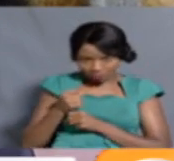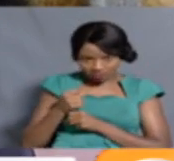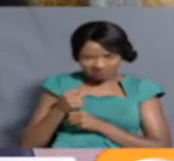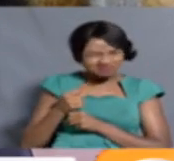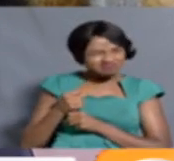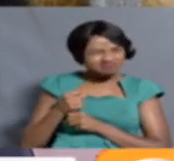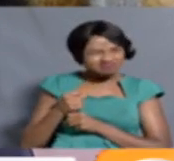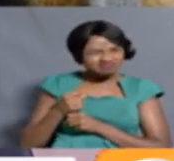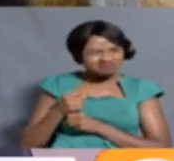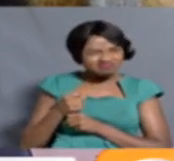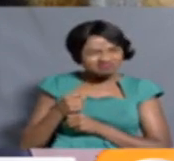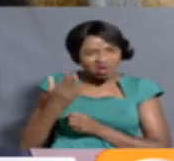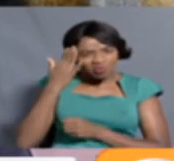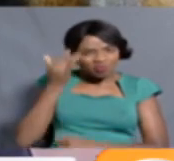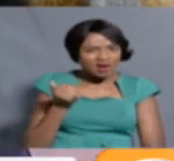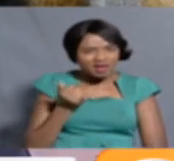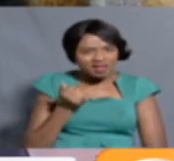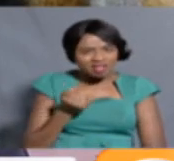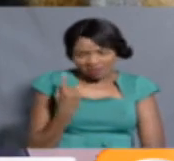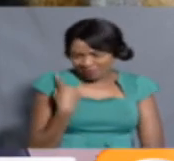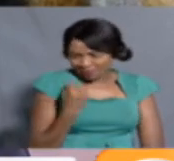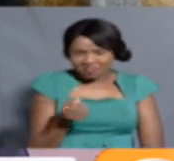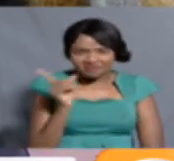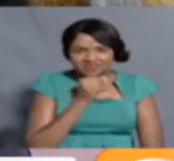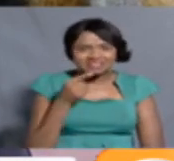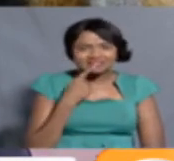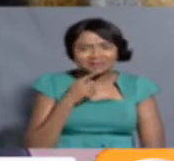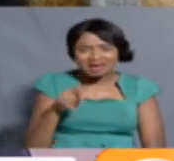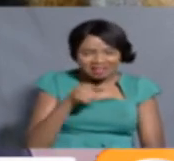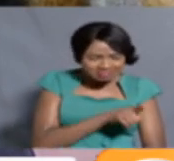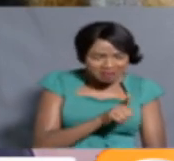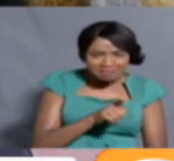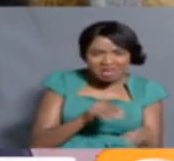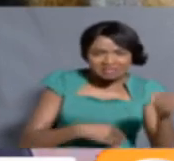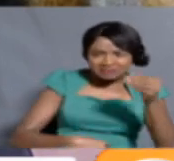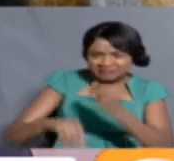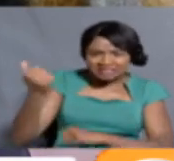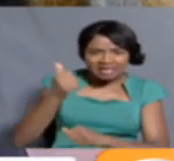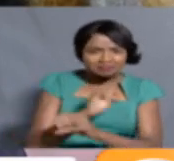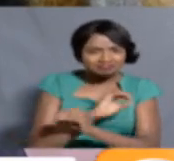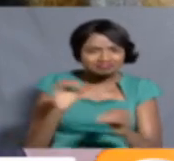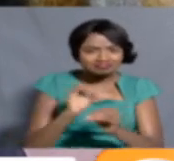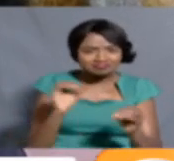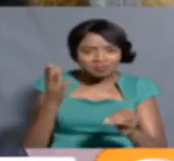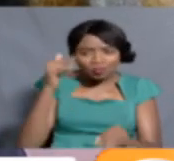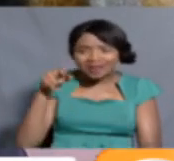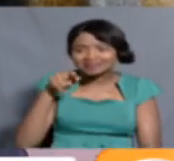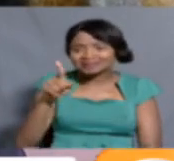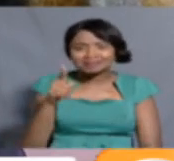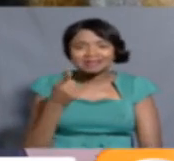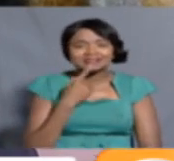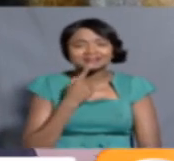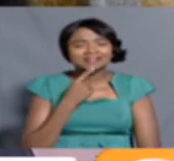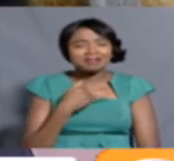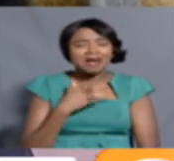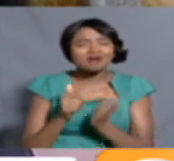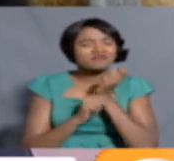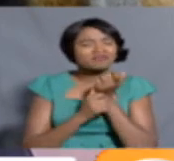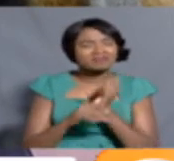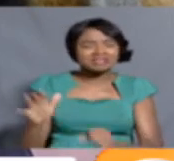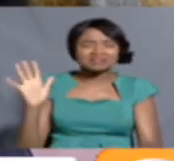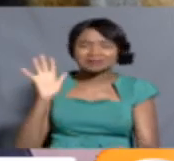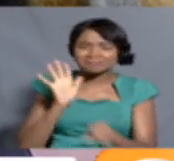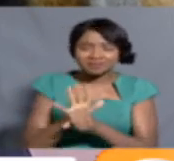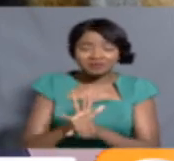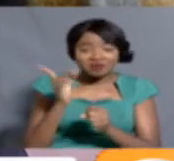mentioned, they could not sell their maize to the National Cereals Board because the cereals board is full of maize that has been